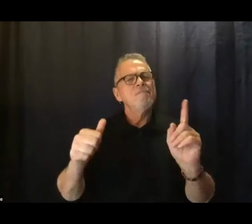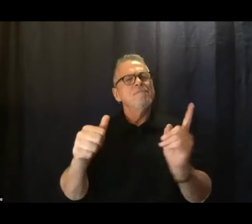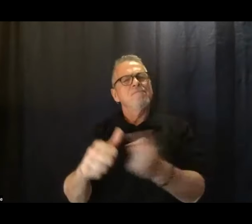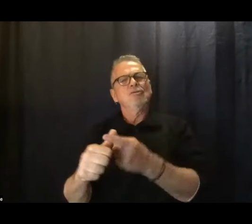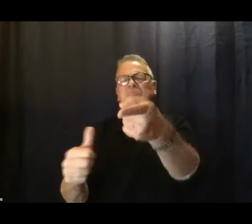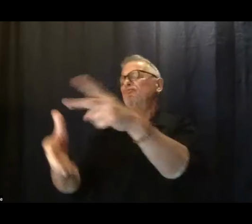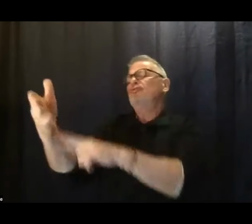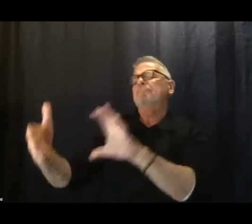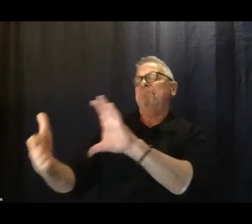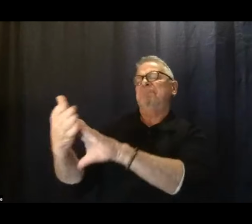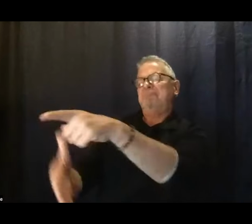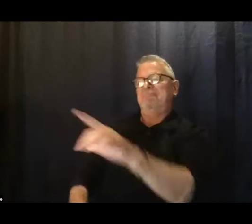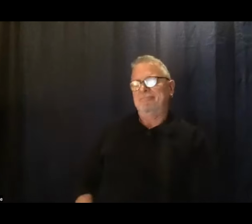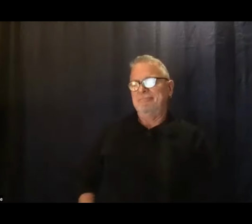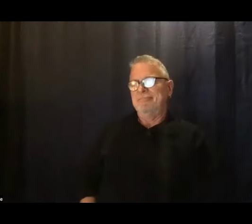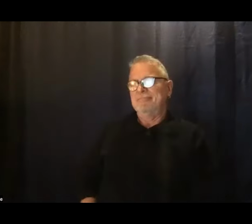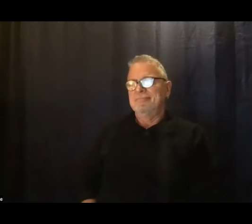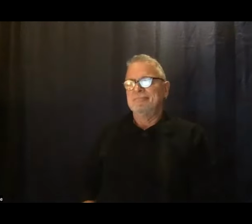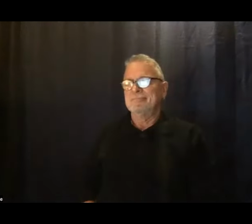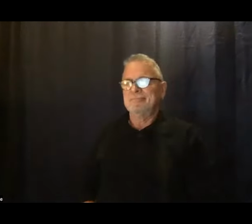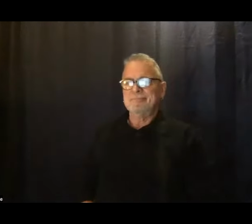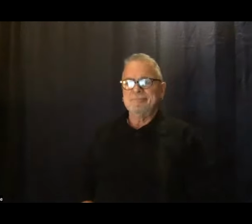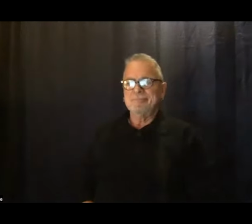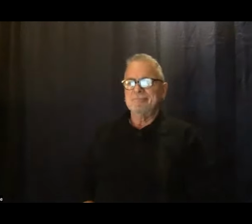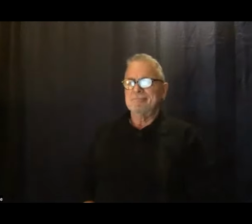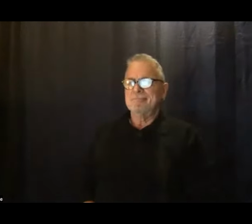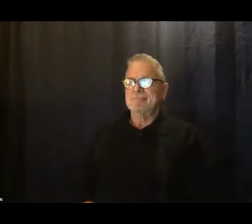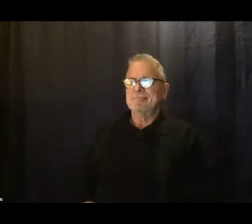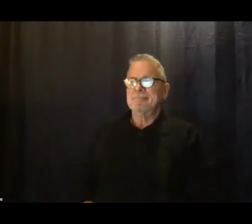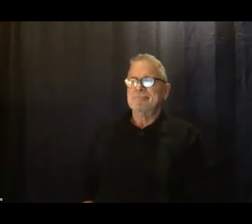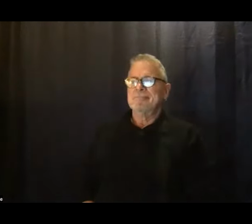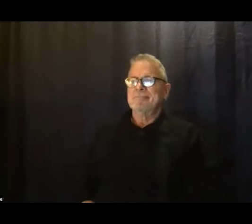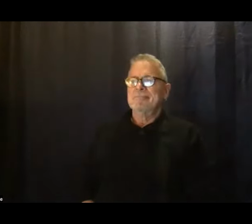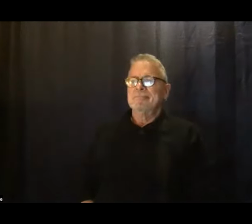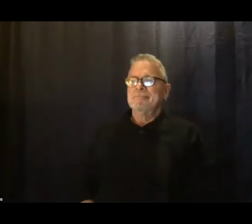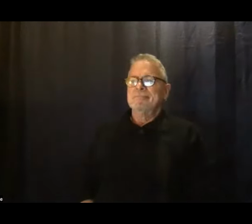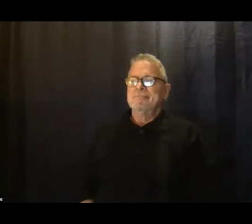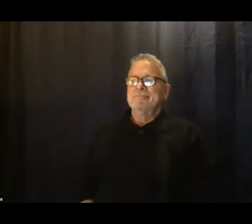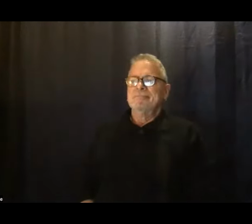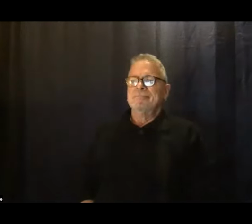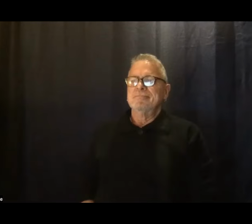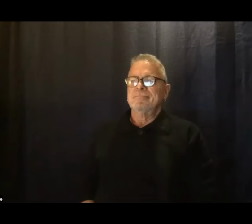there are things to know. Go ahead and read this here. Give you a short minute.